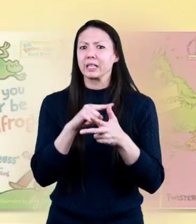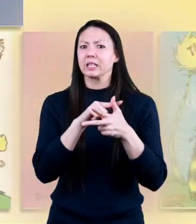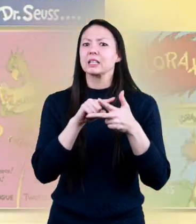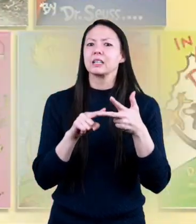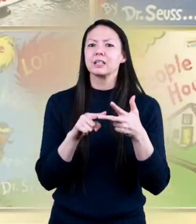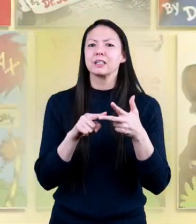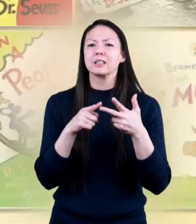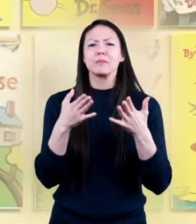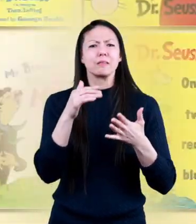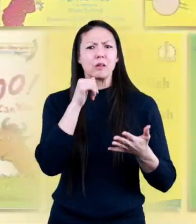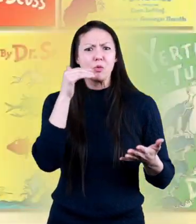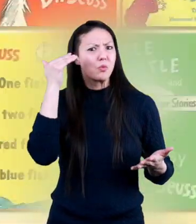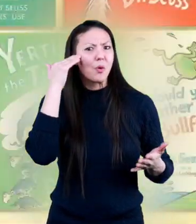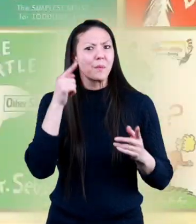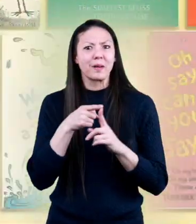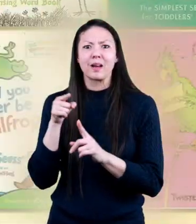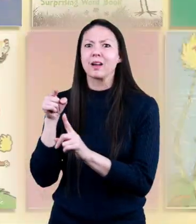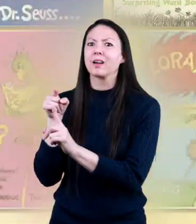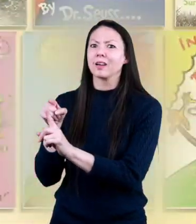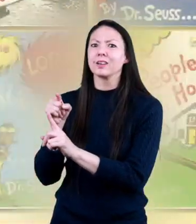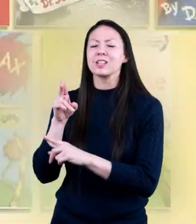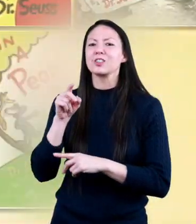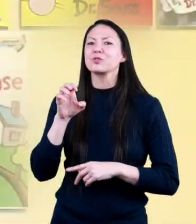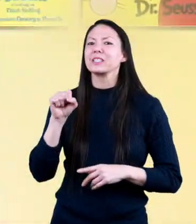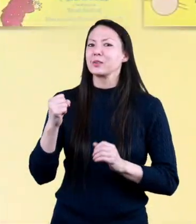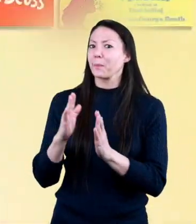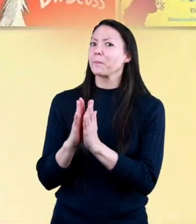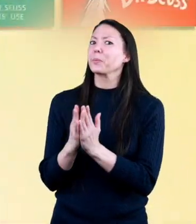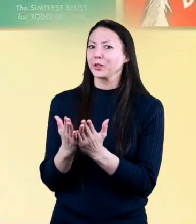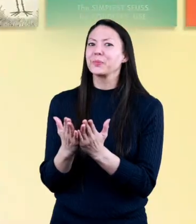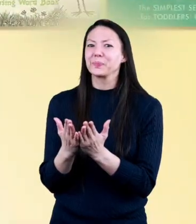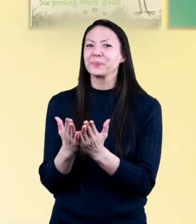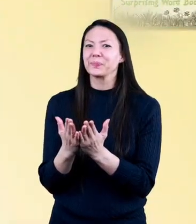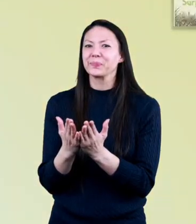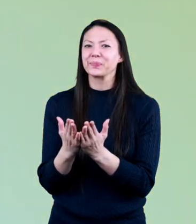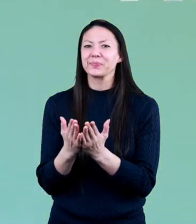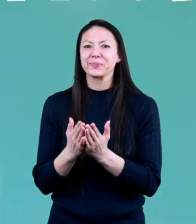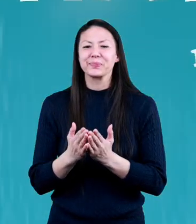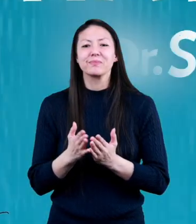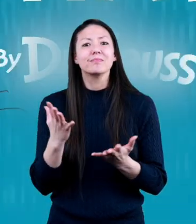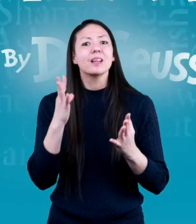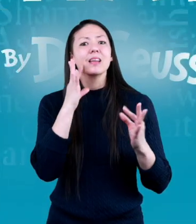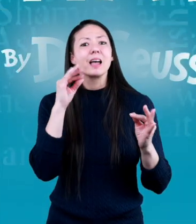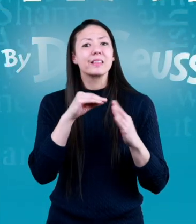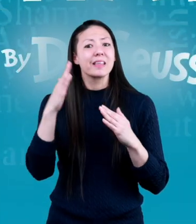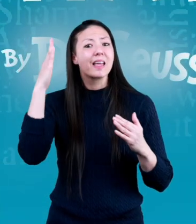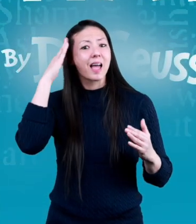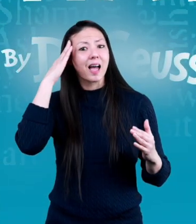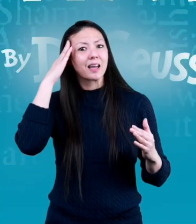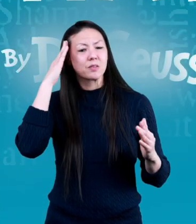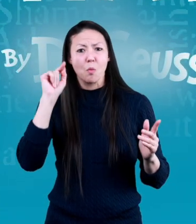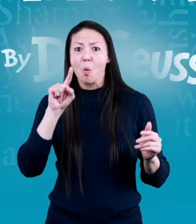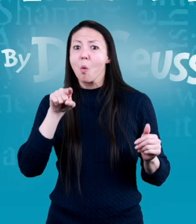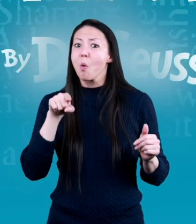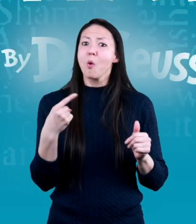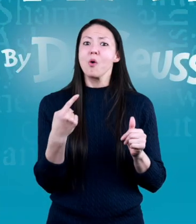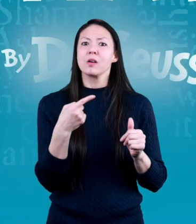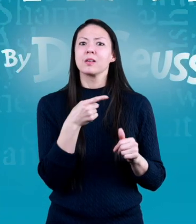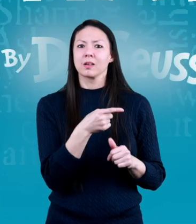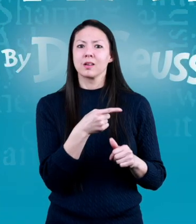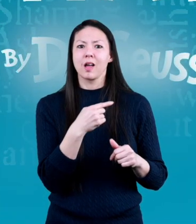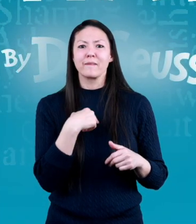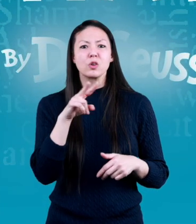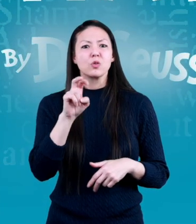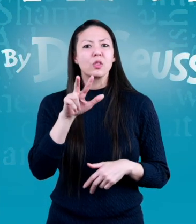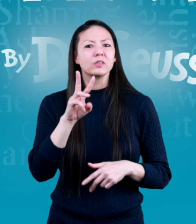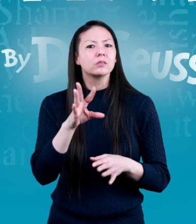Here are 3 things you might not have known about some of Dr. Seuss's books. The Cat in the Hat only